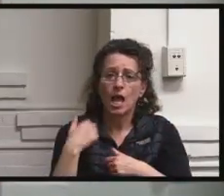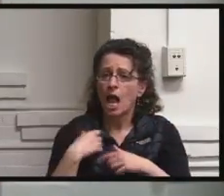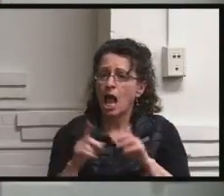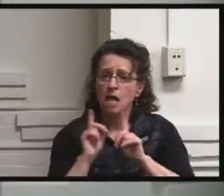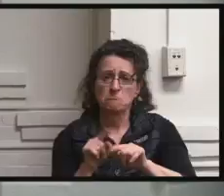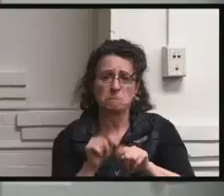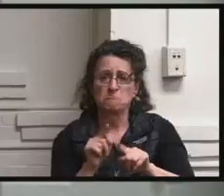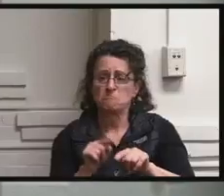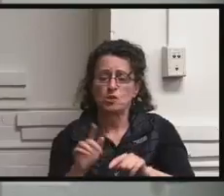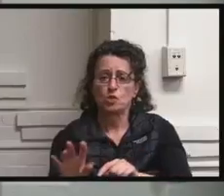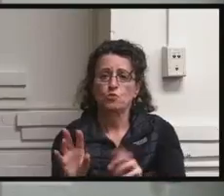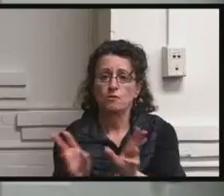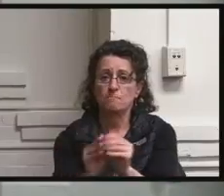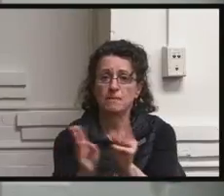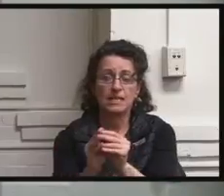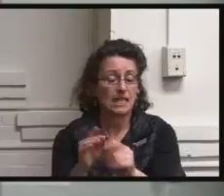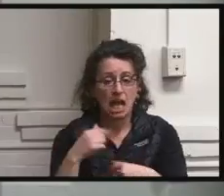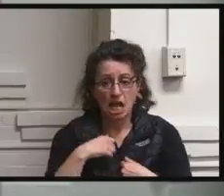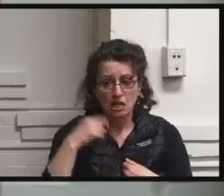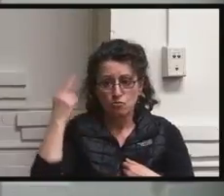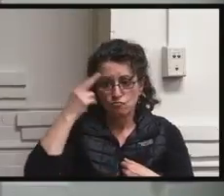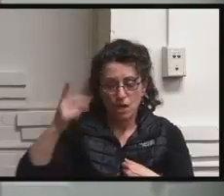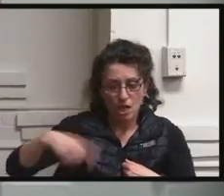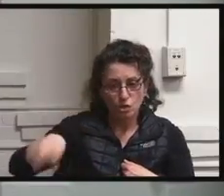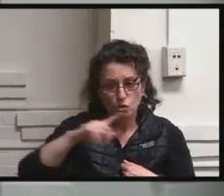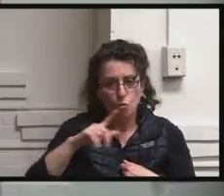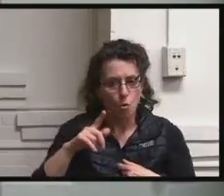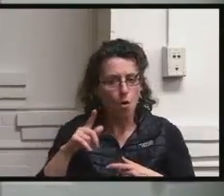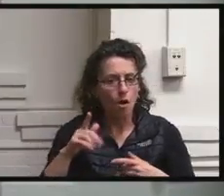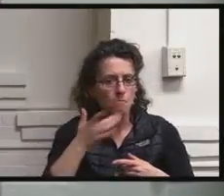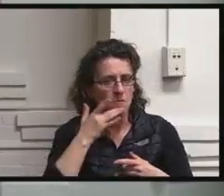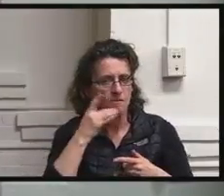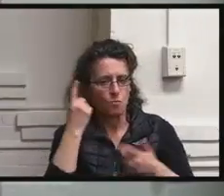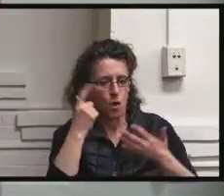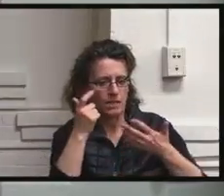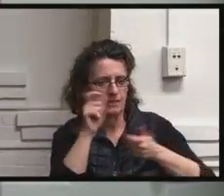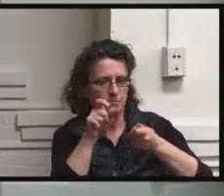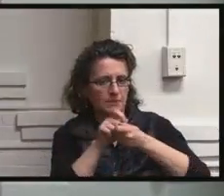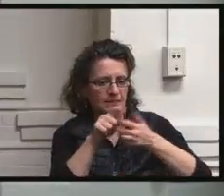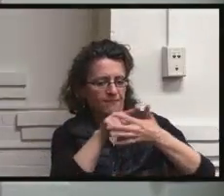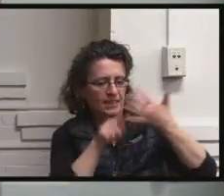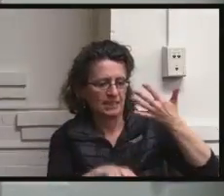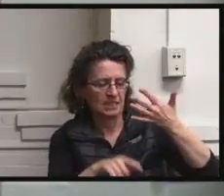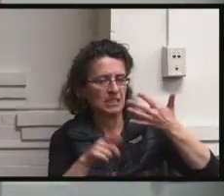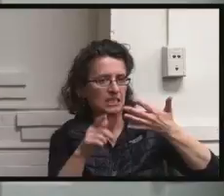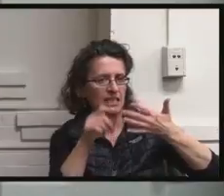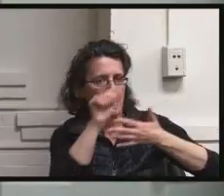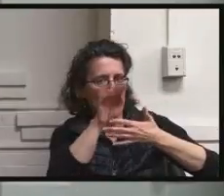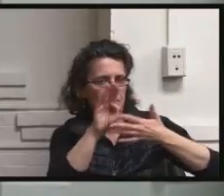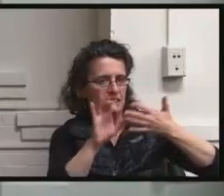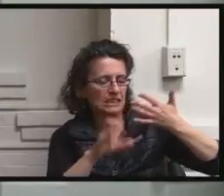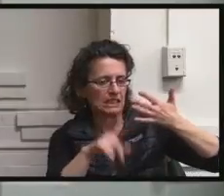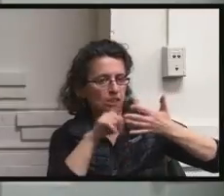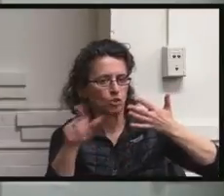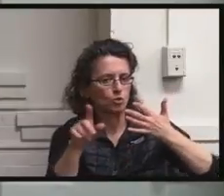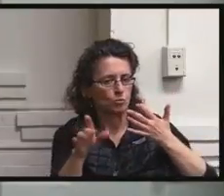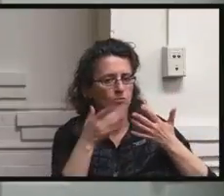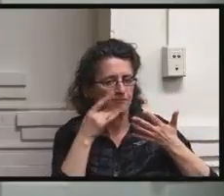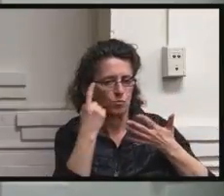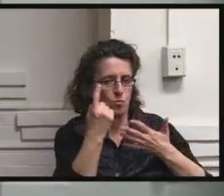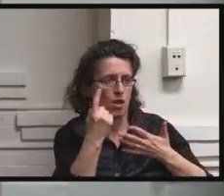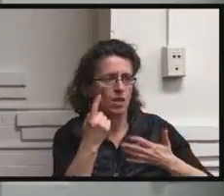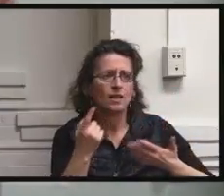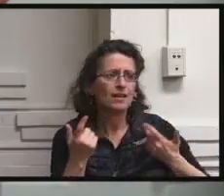know there was consensus about an option. So even if people come, there's too much for people to deal with. Mm-hmm. And I definitely think